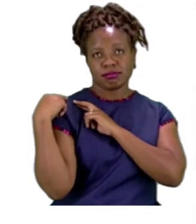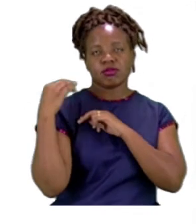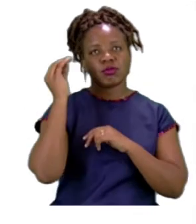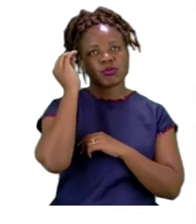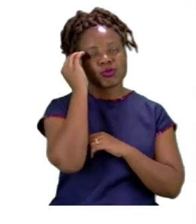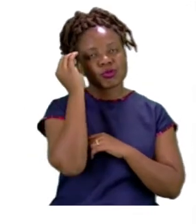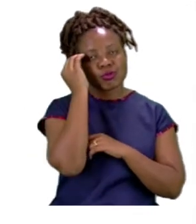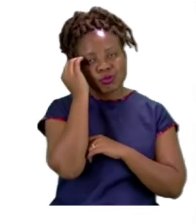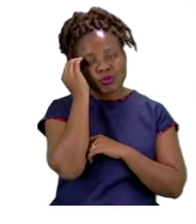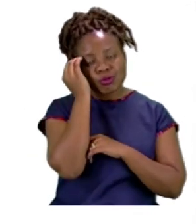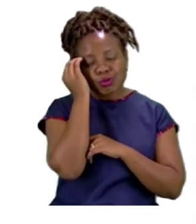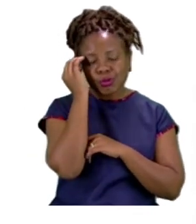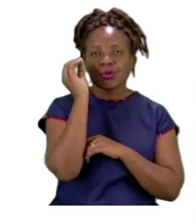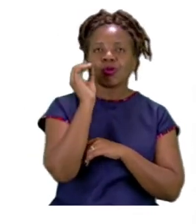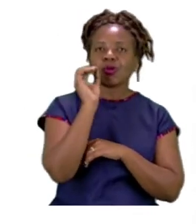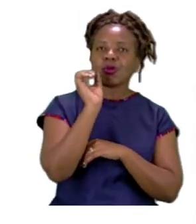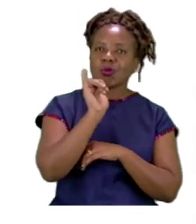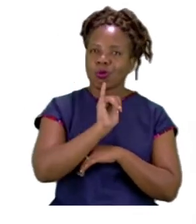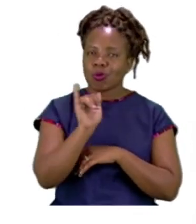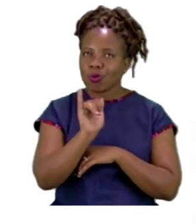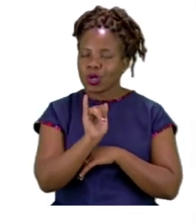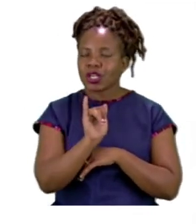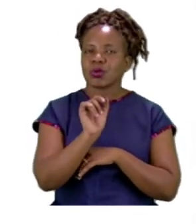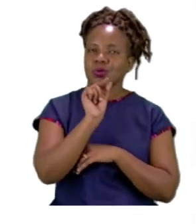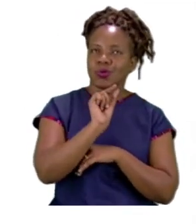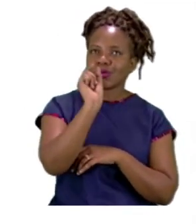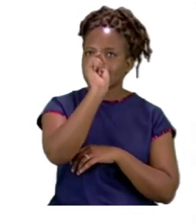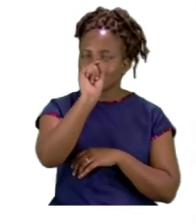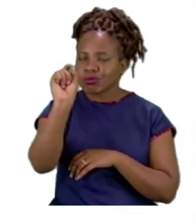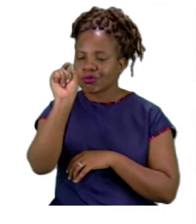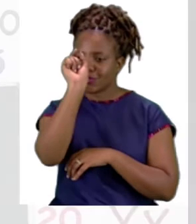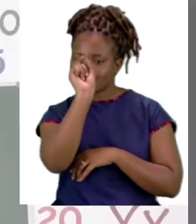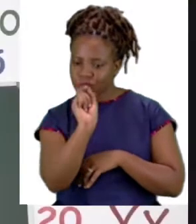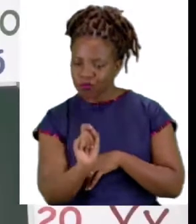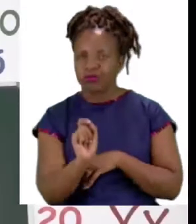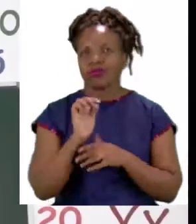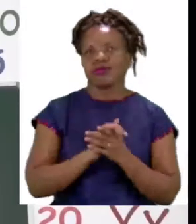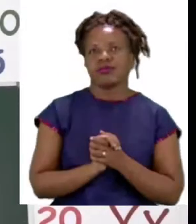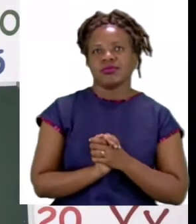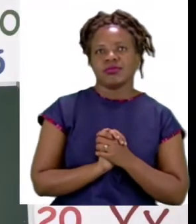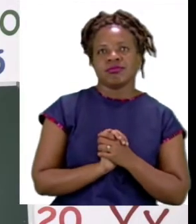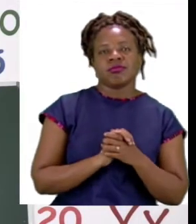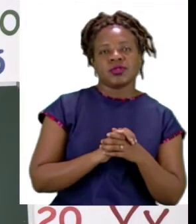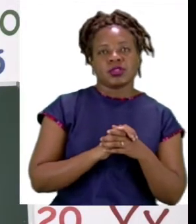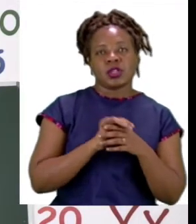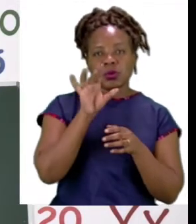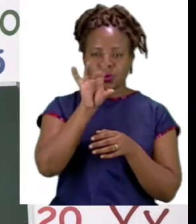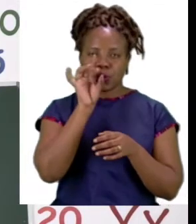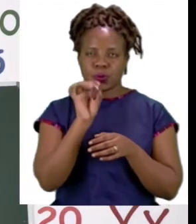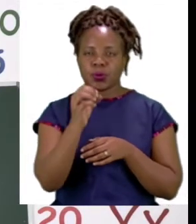to do three words together. Let's take a look at the board. So the three words that we are going to work